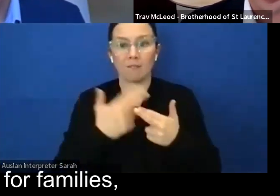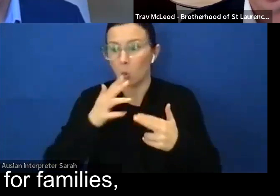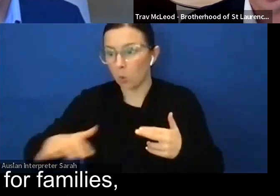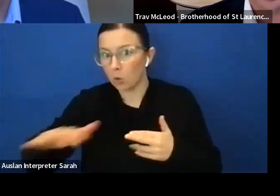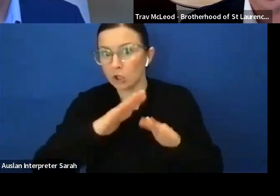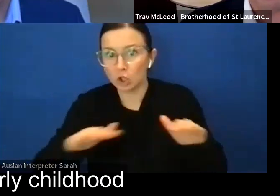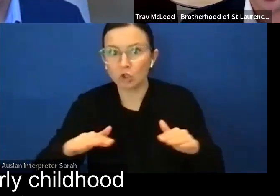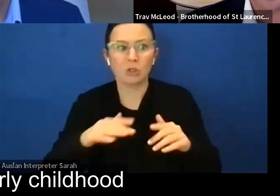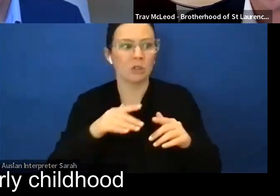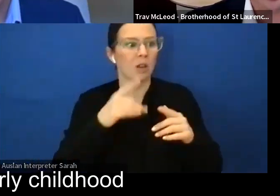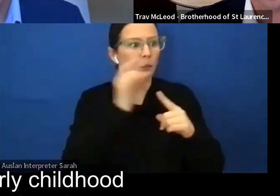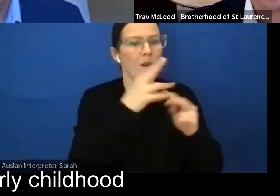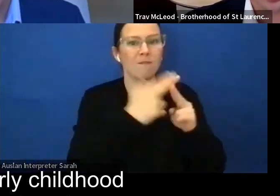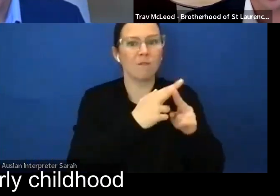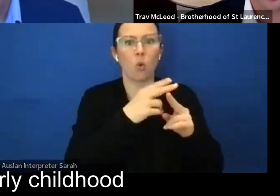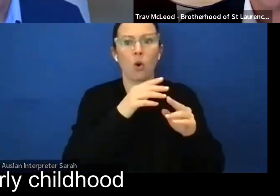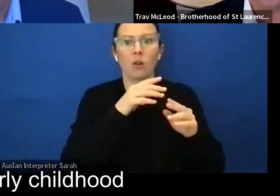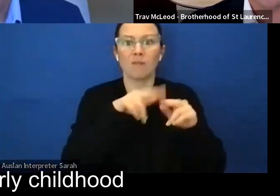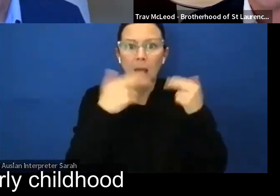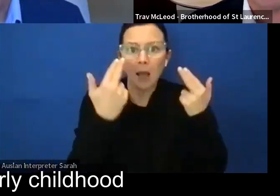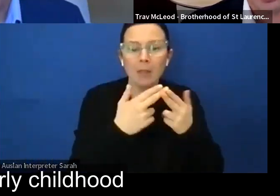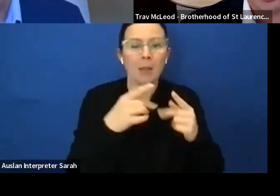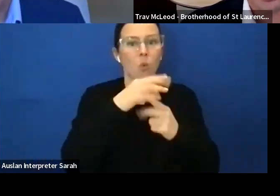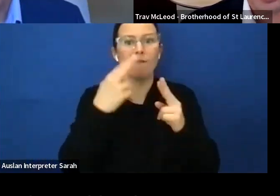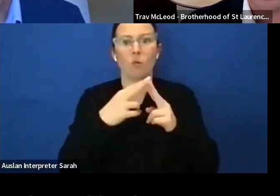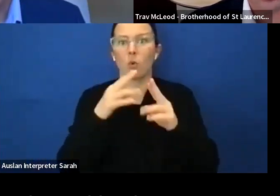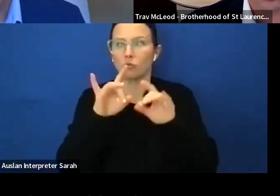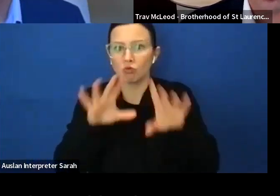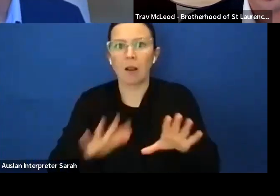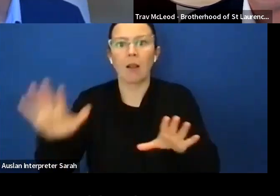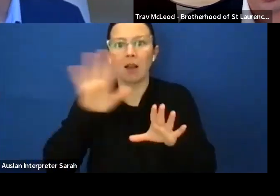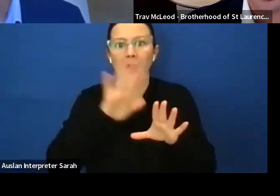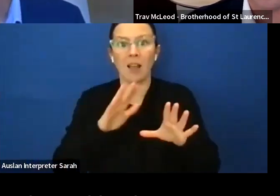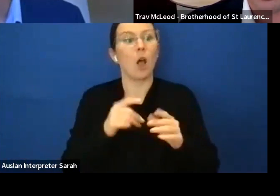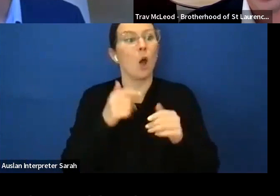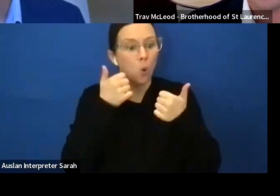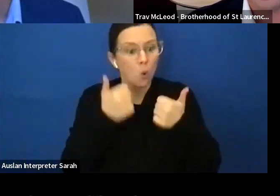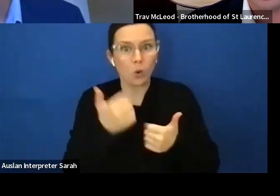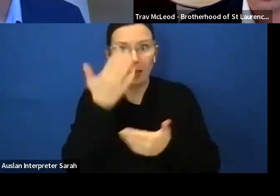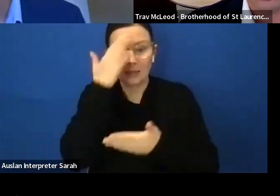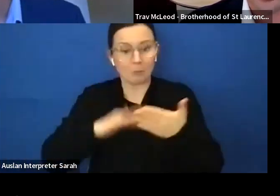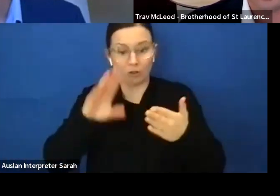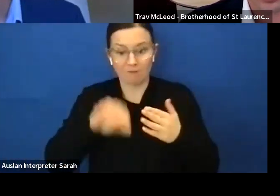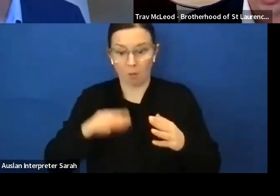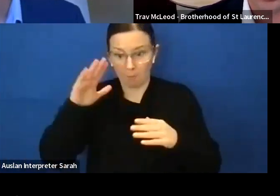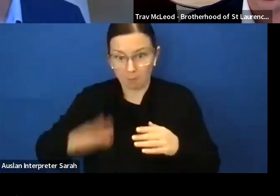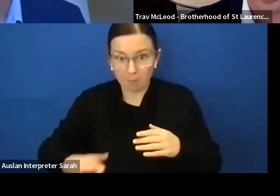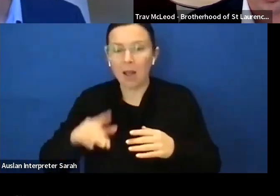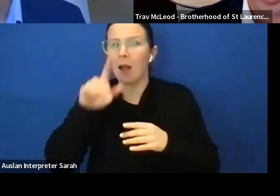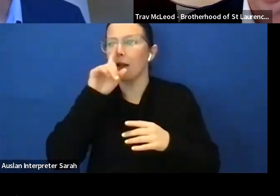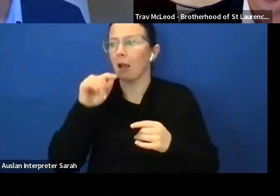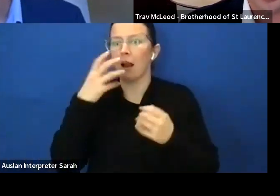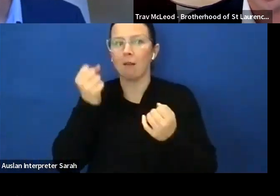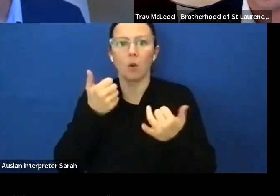the country. A brilliant early childhood development system can have an enormously positive impact on inclusion,